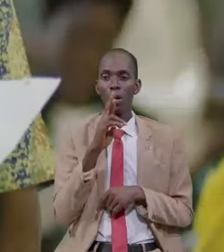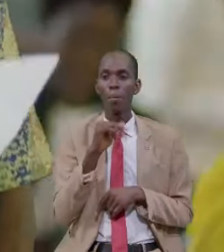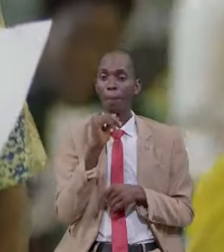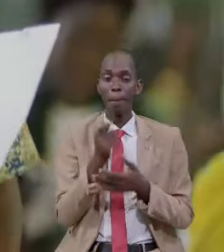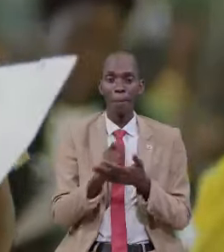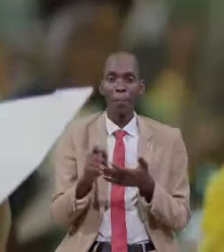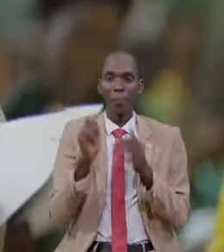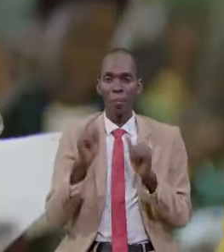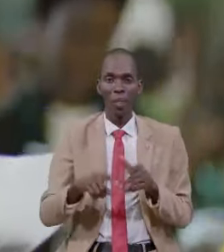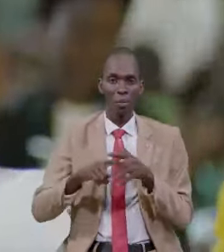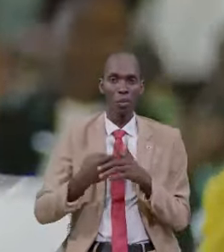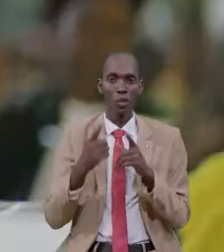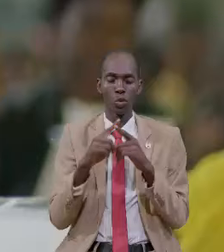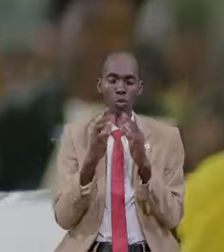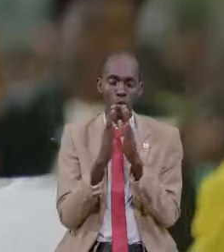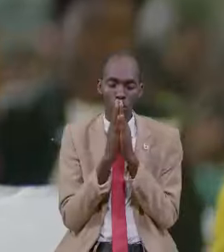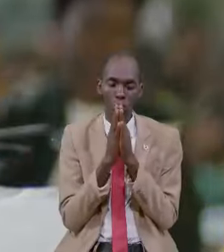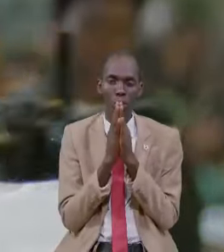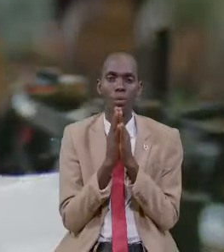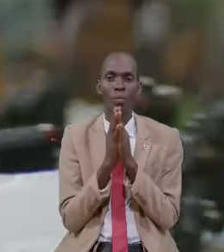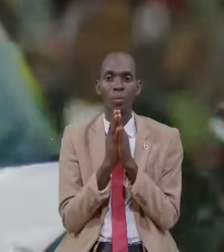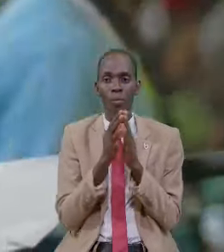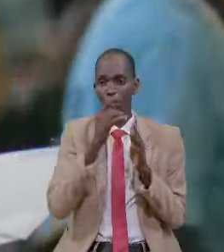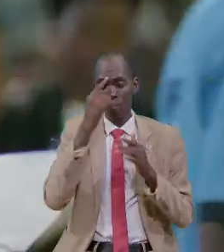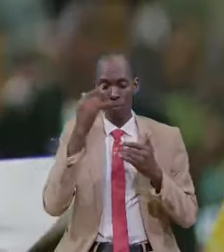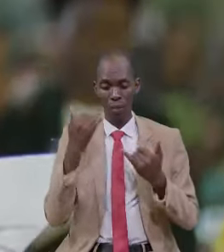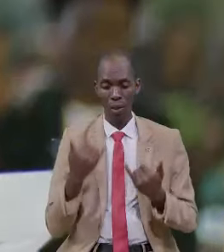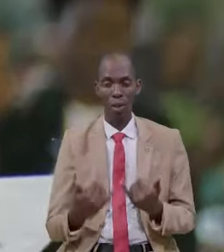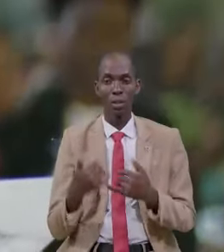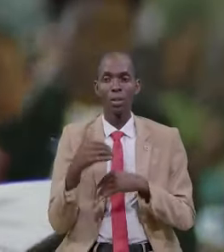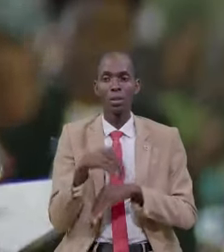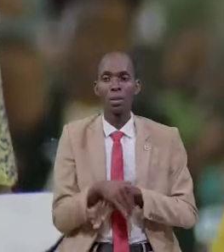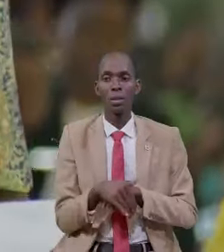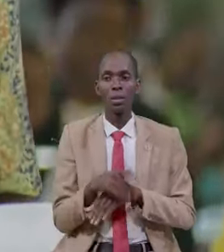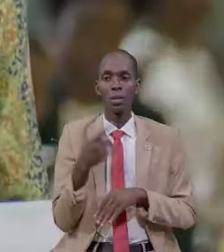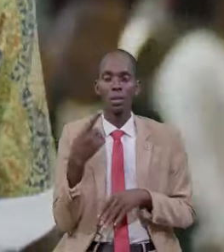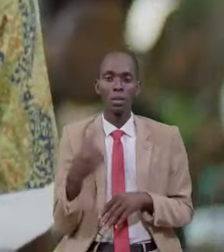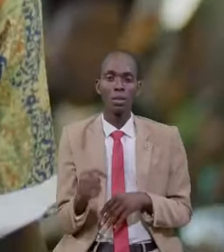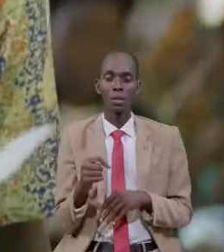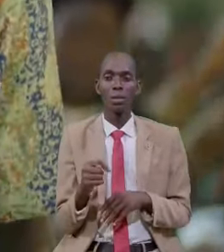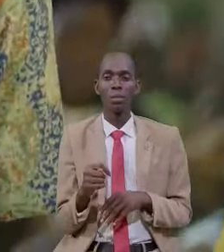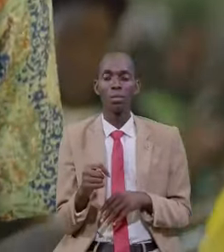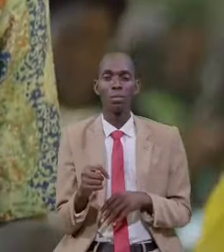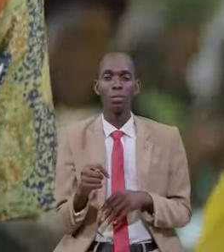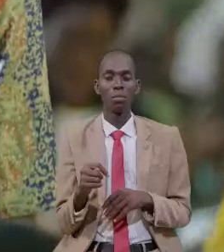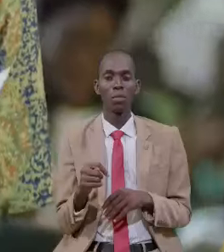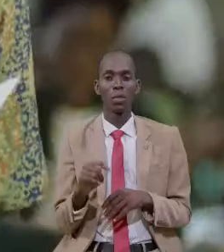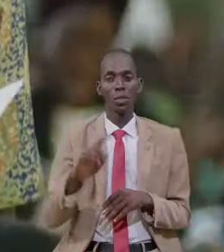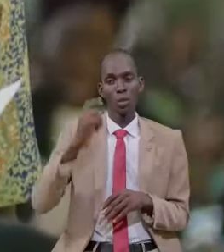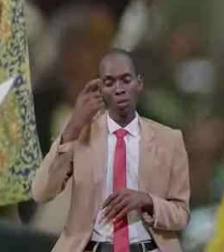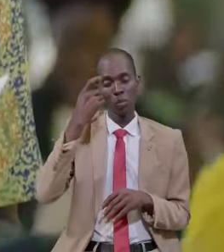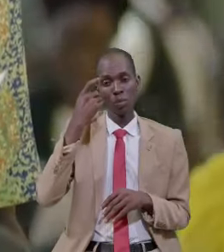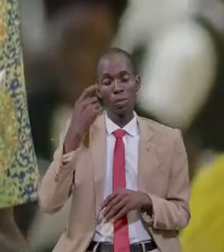because tonight the pastor is going to pray for us. And